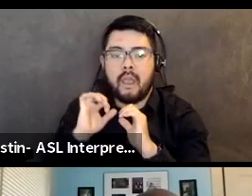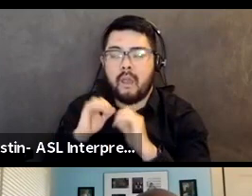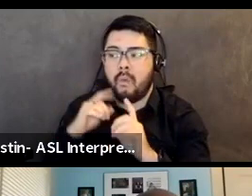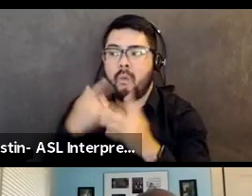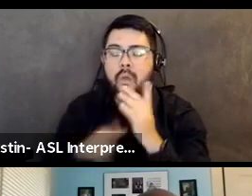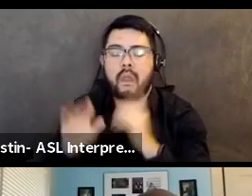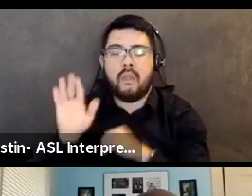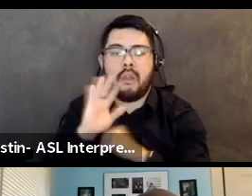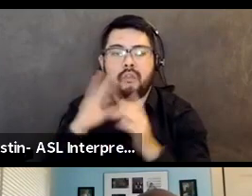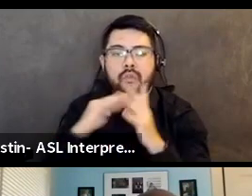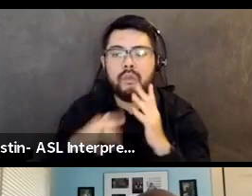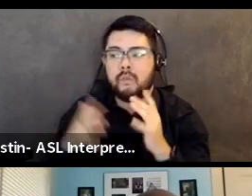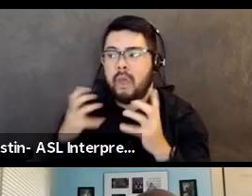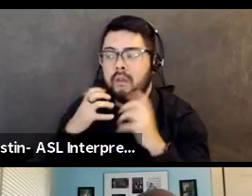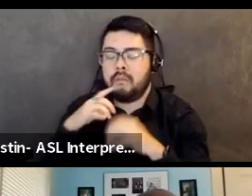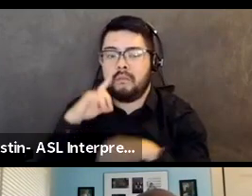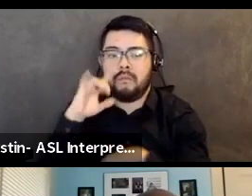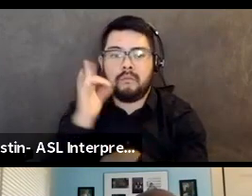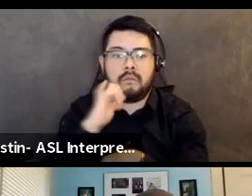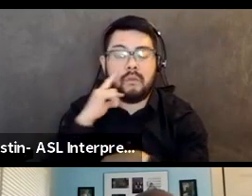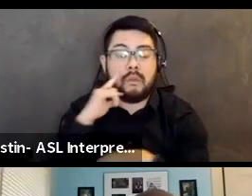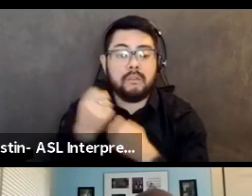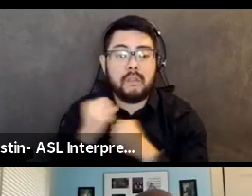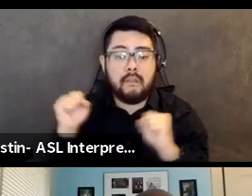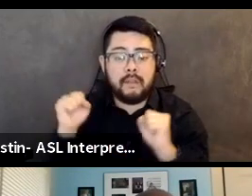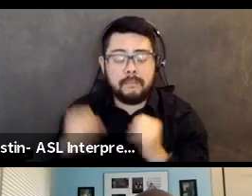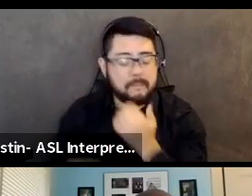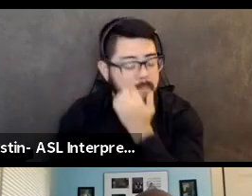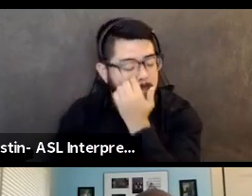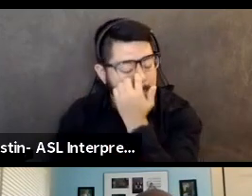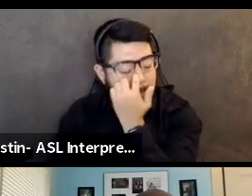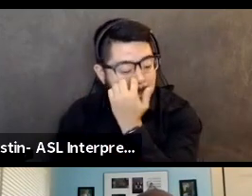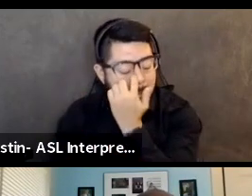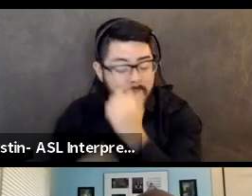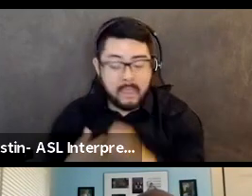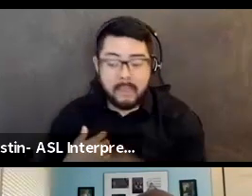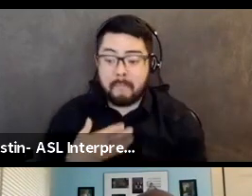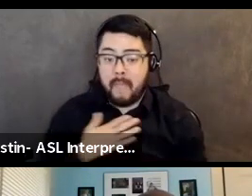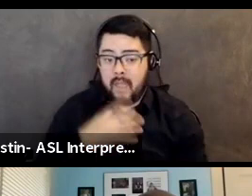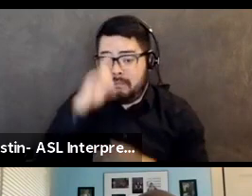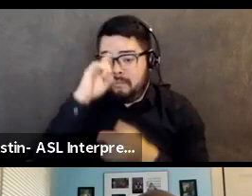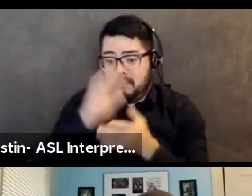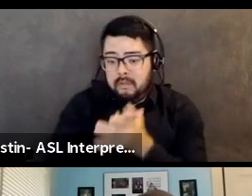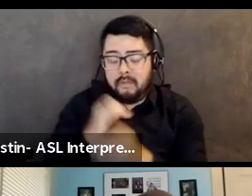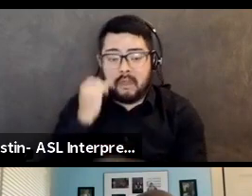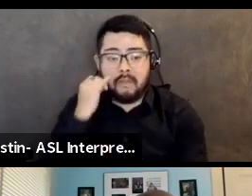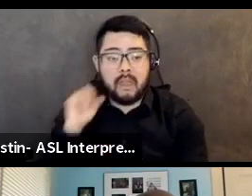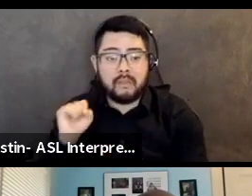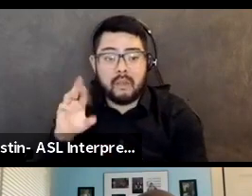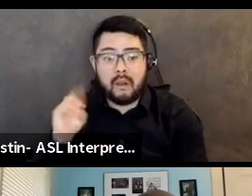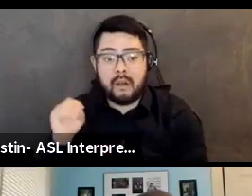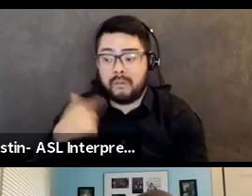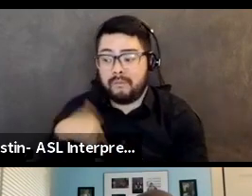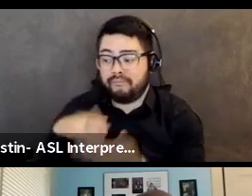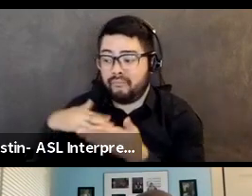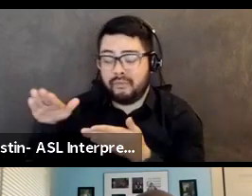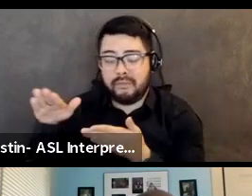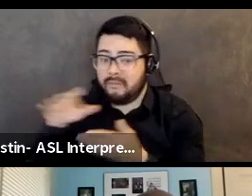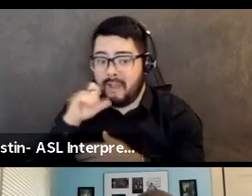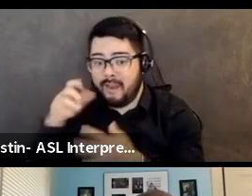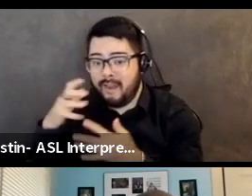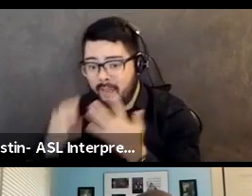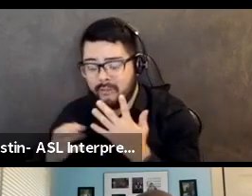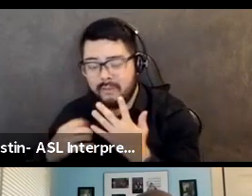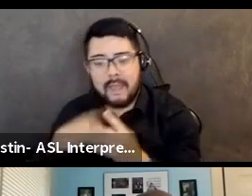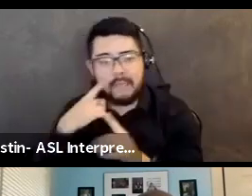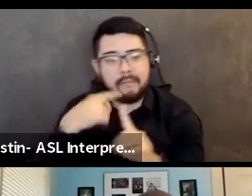looks like and i think if we remove sros as an option that that would be good but i don't think that